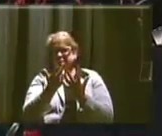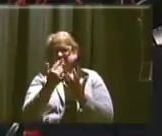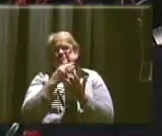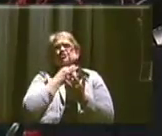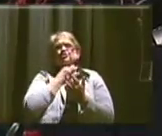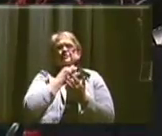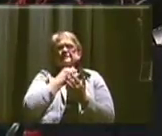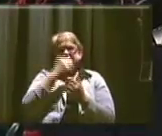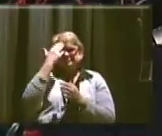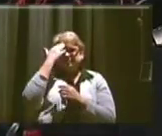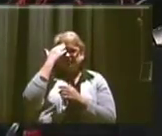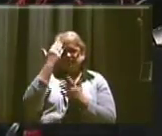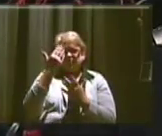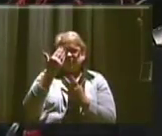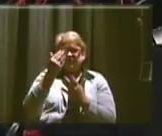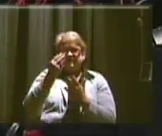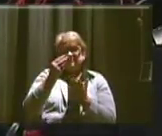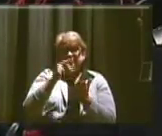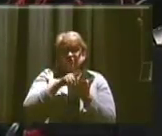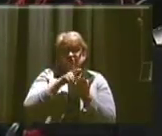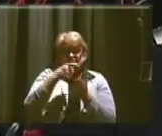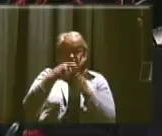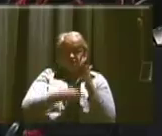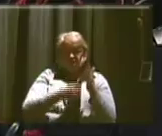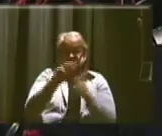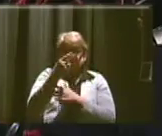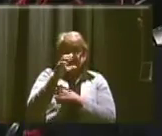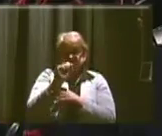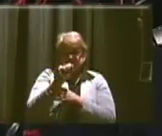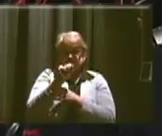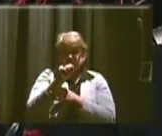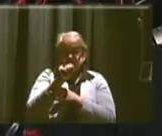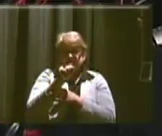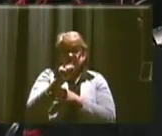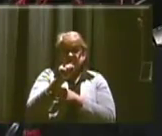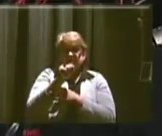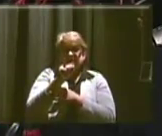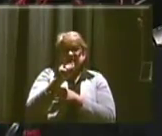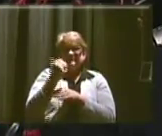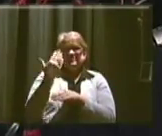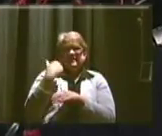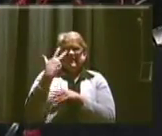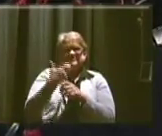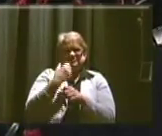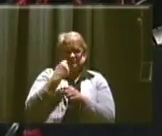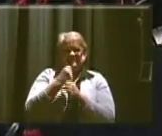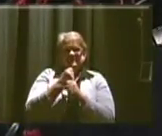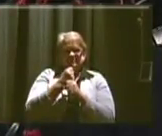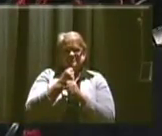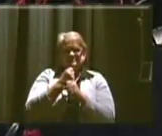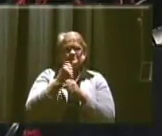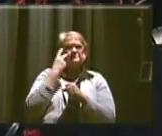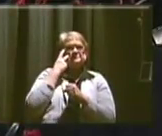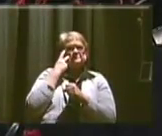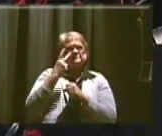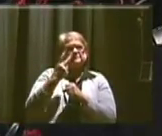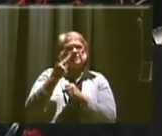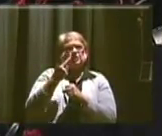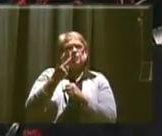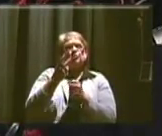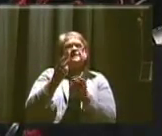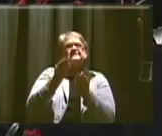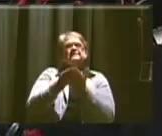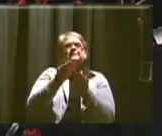it pertains to funding for high school, for the last 3 years, I would like for the board to see the funding that has come to the